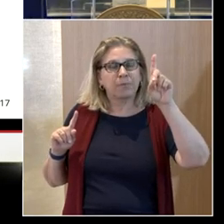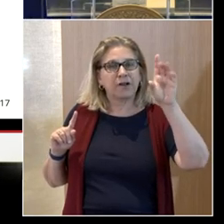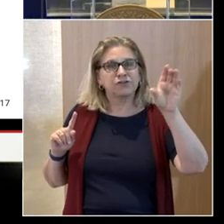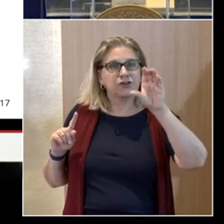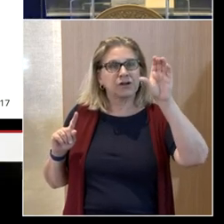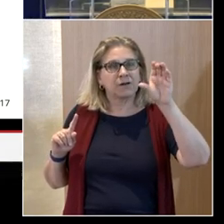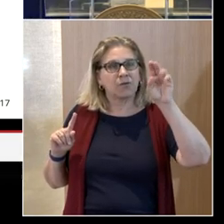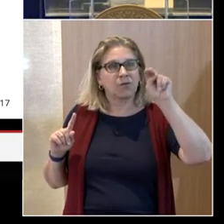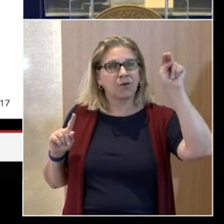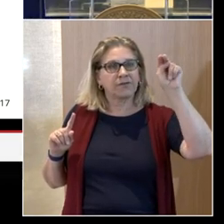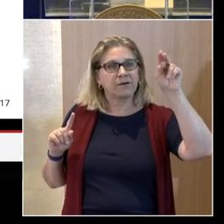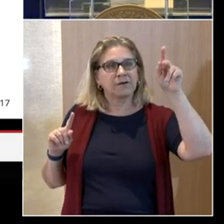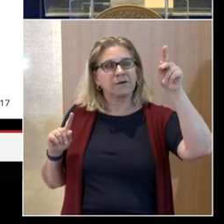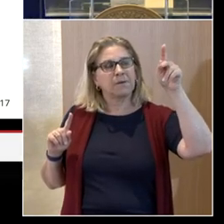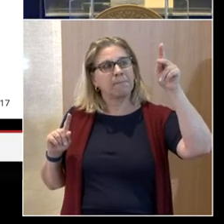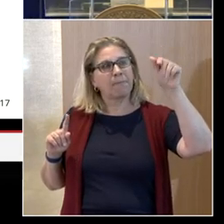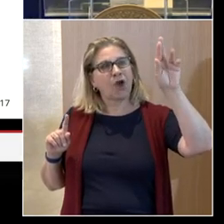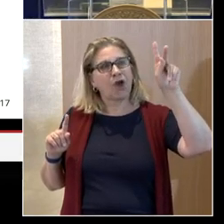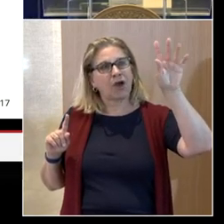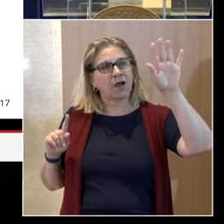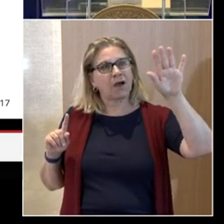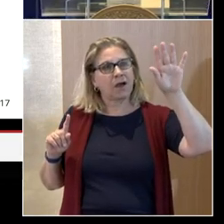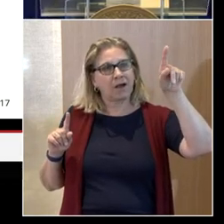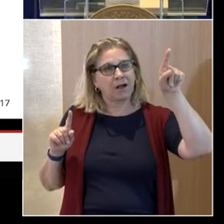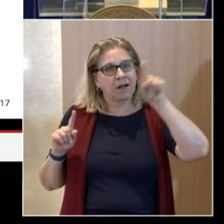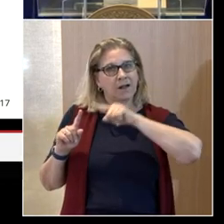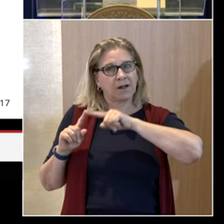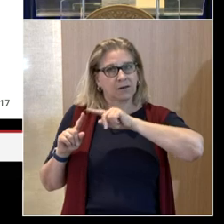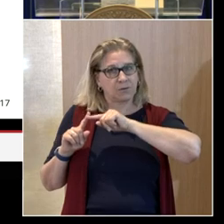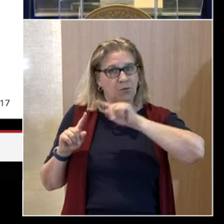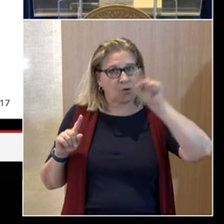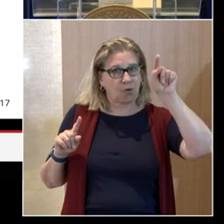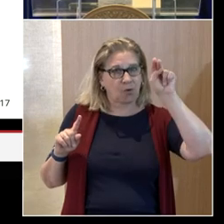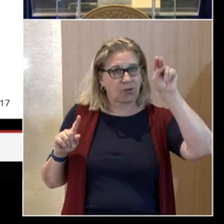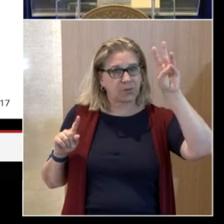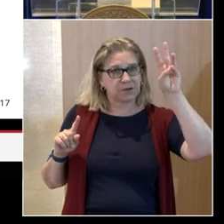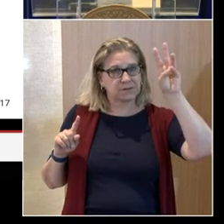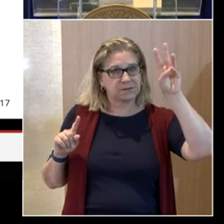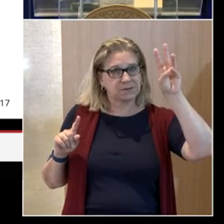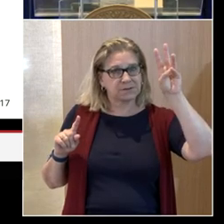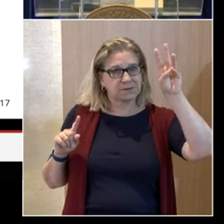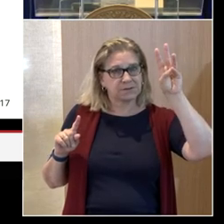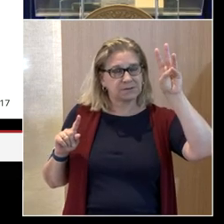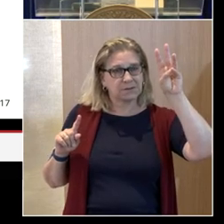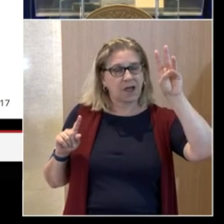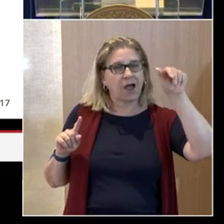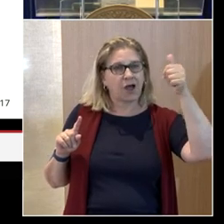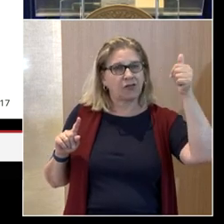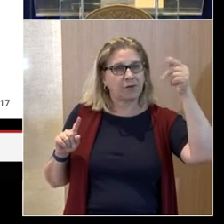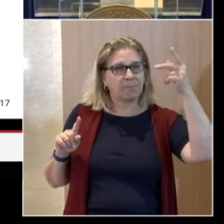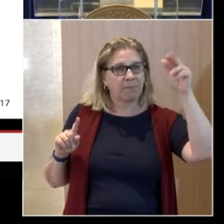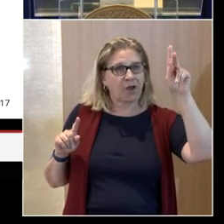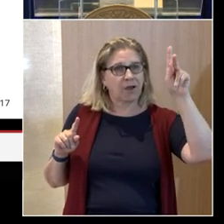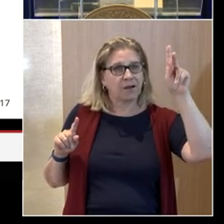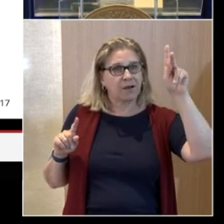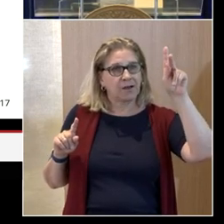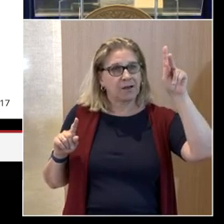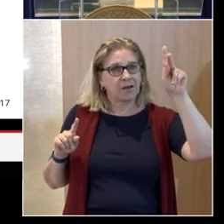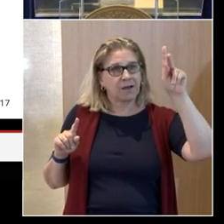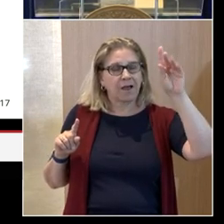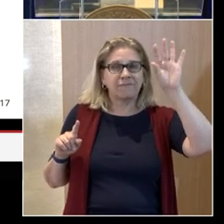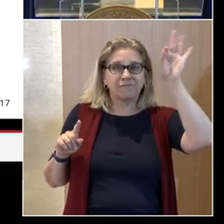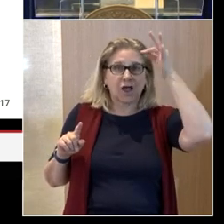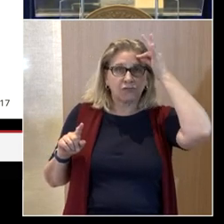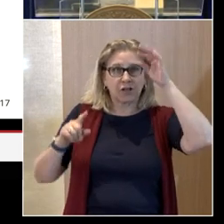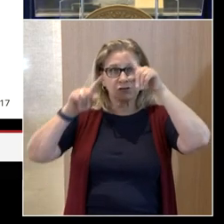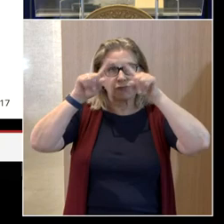park, capturing the West End and Foggy Bottom, and then crossing all the way through Federal Triangle back around. And